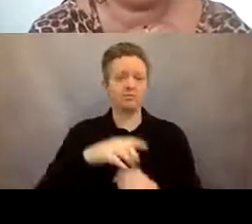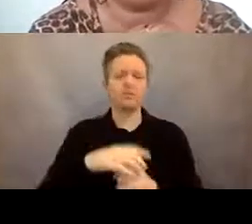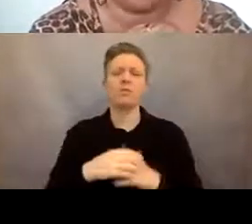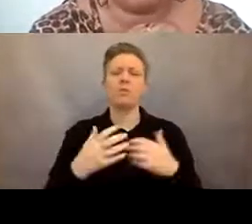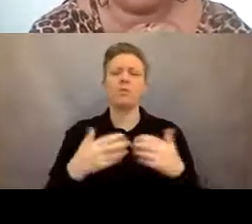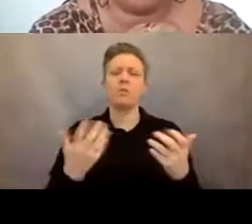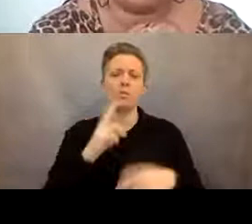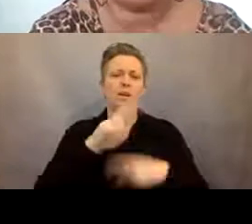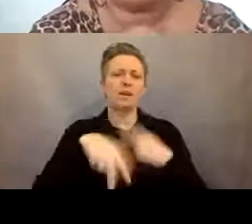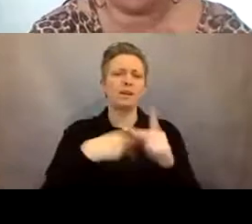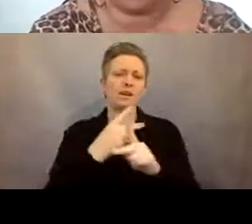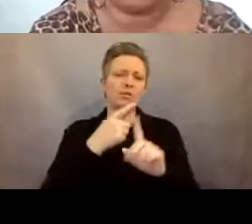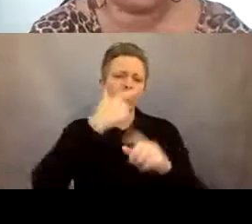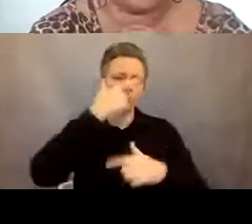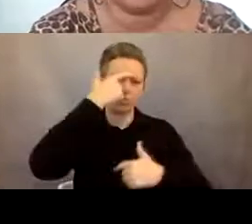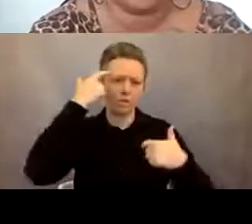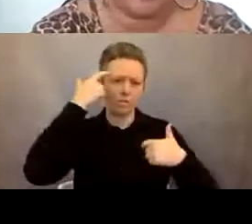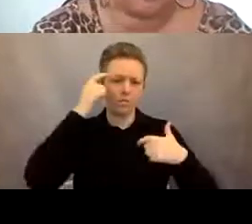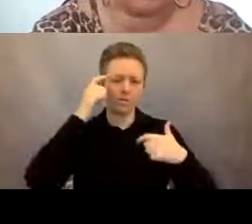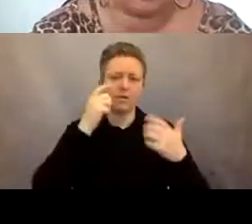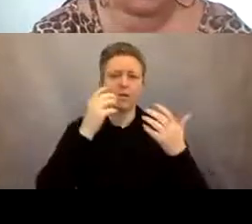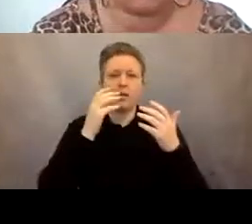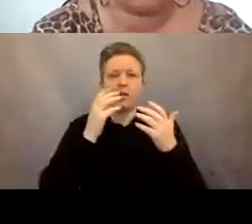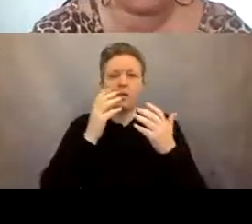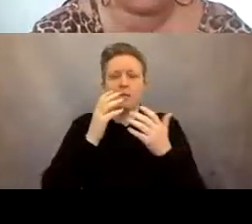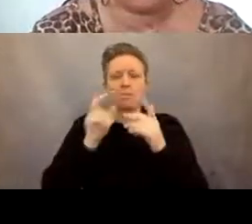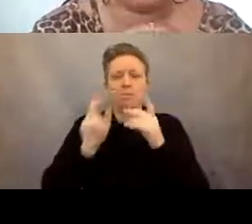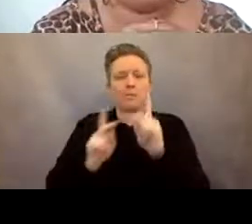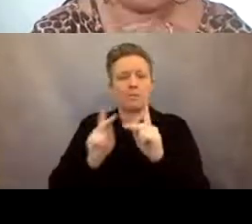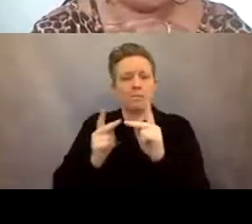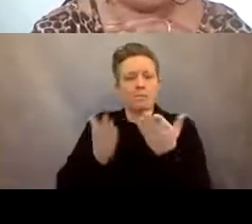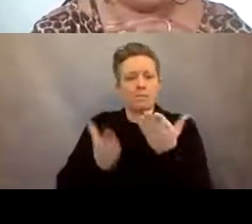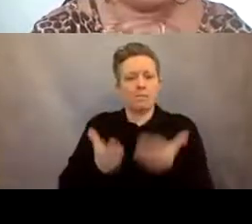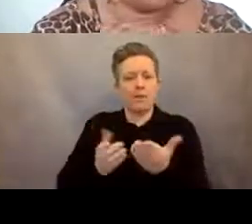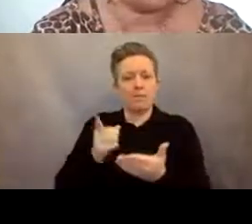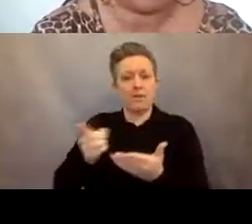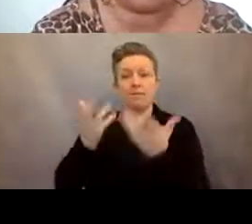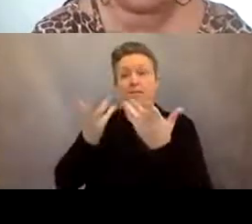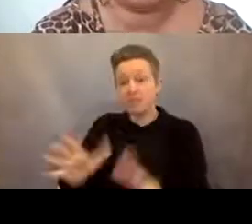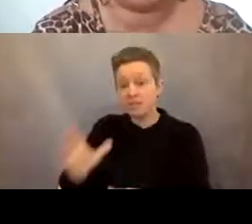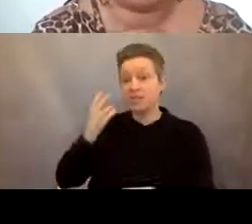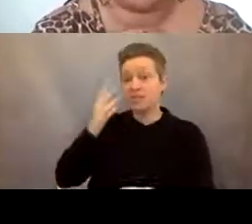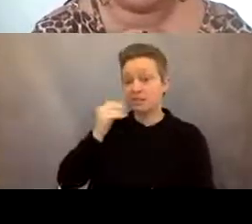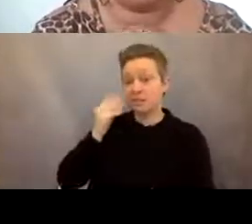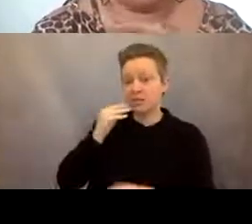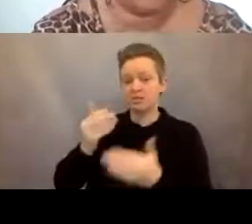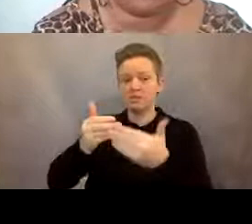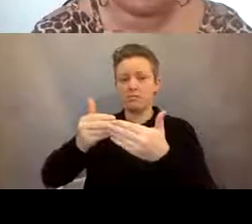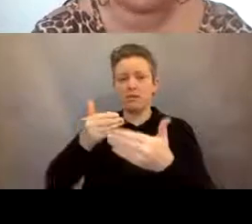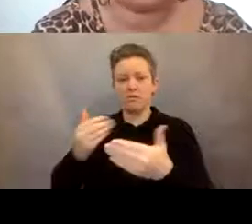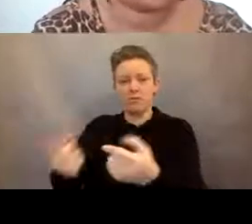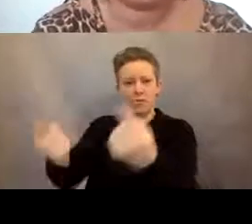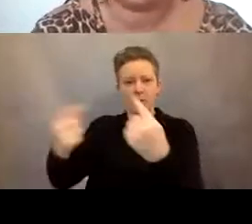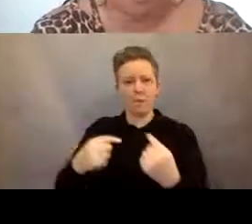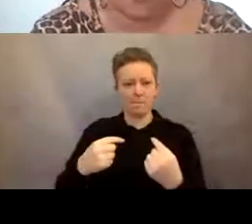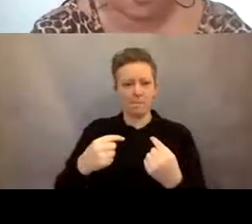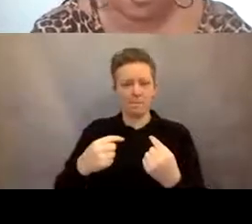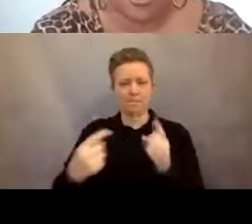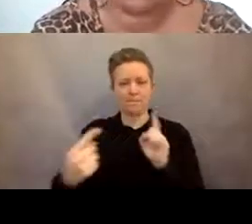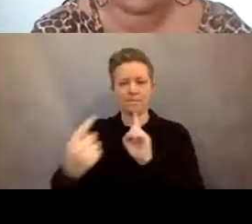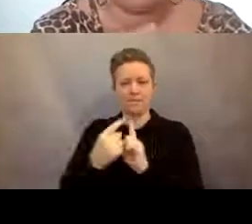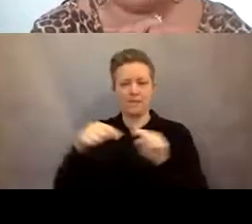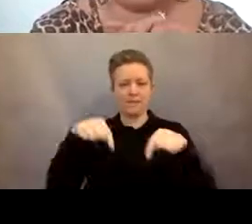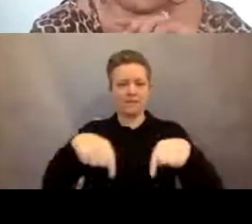interacting with your program? So before even touching base with you, what or touching base with your program or meeting with you in any